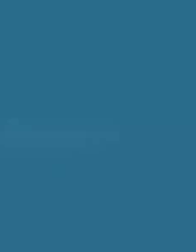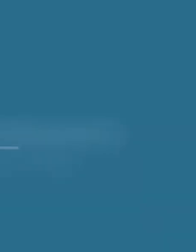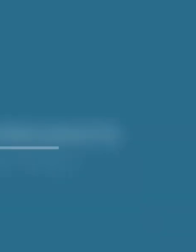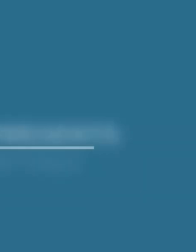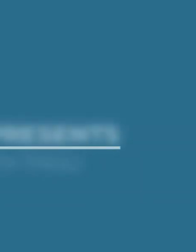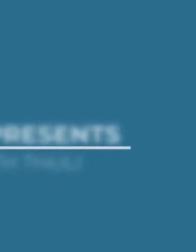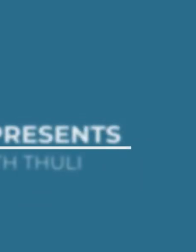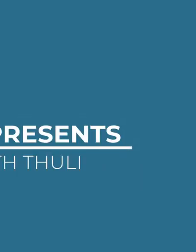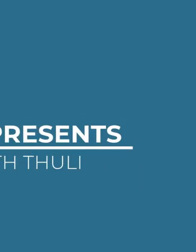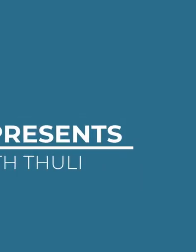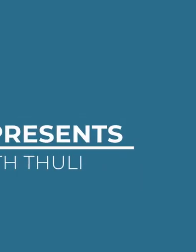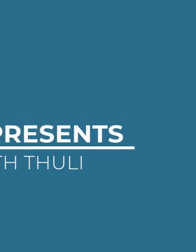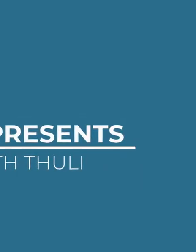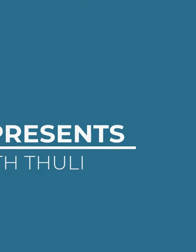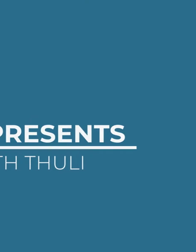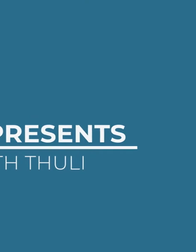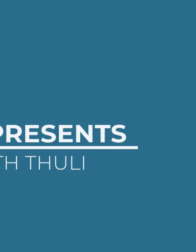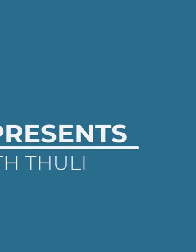Tuli.